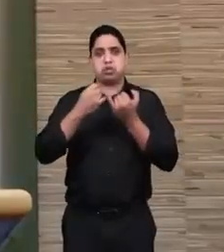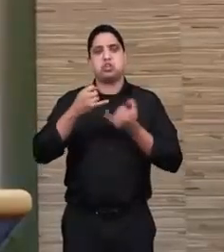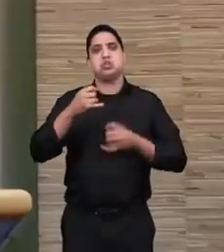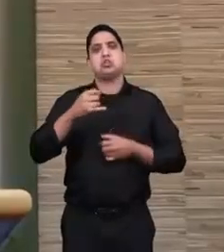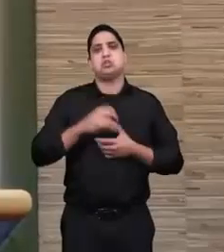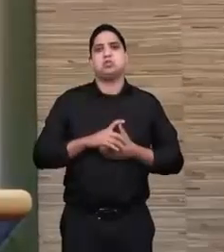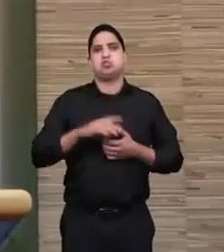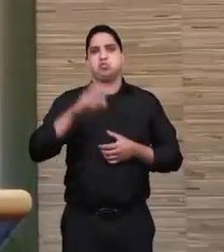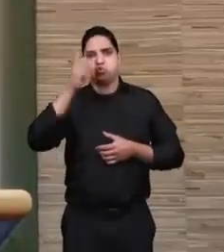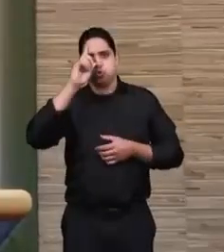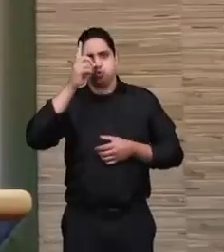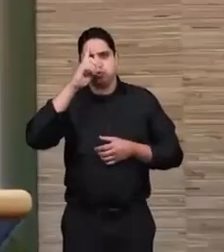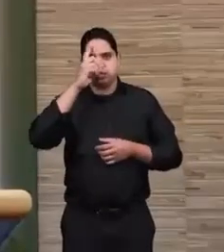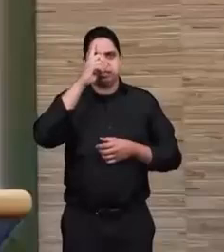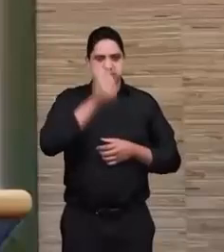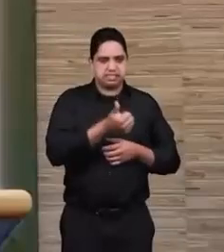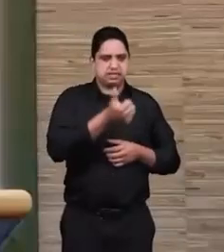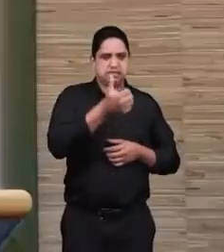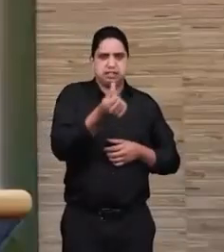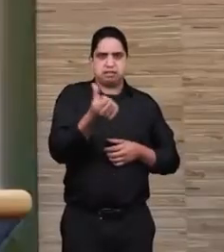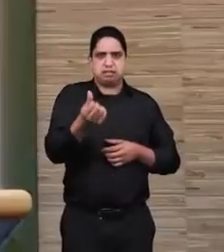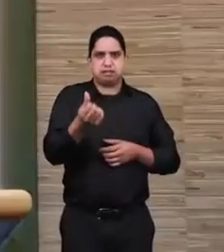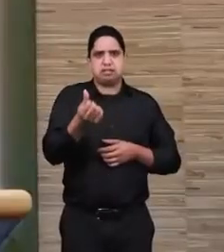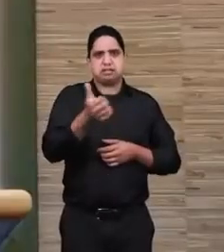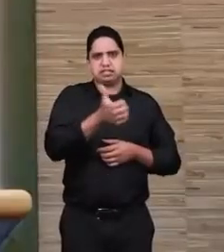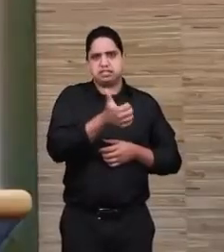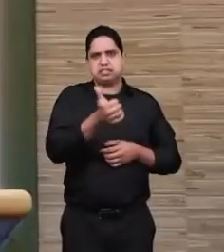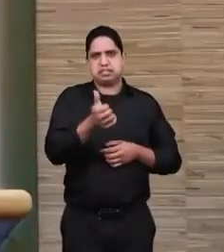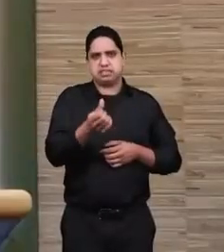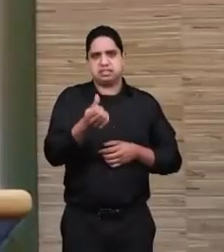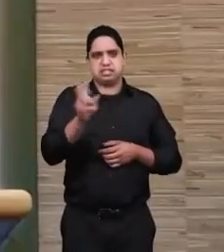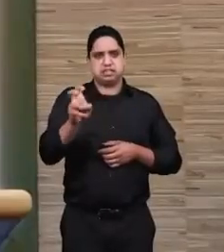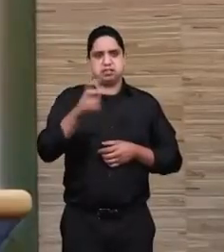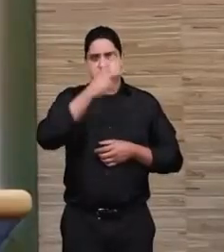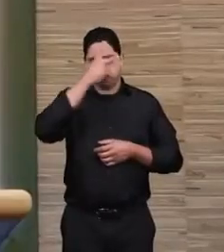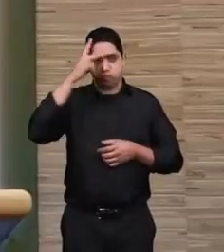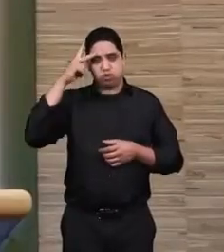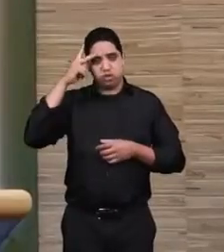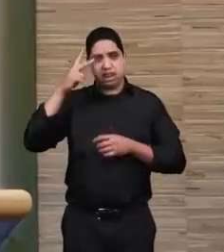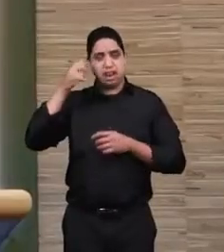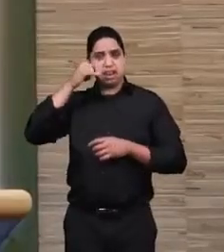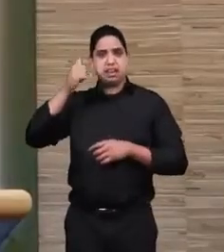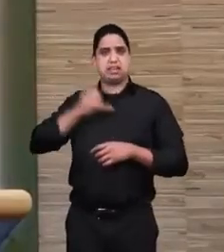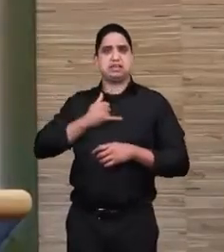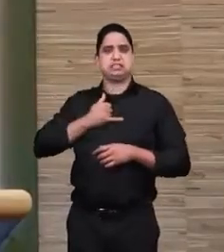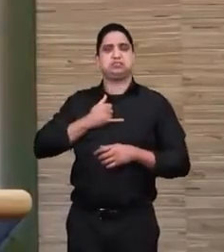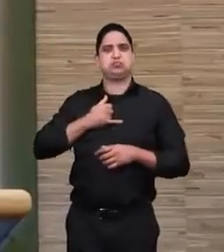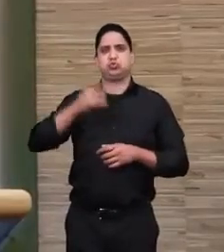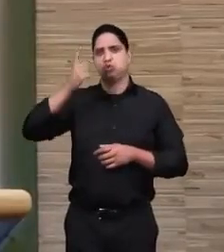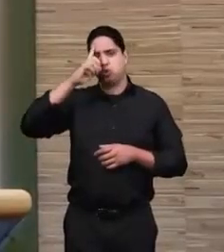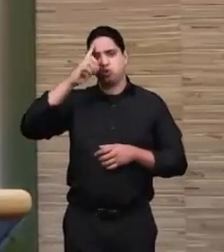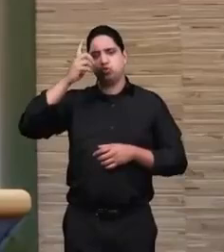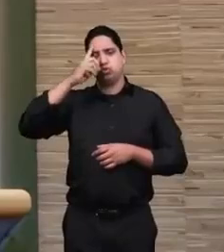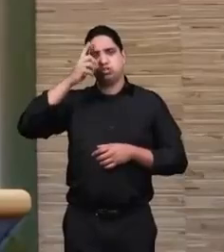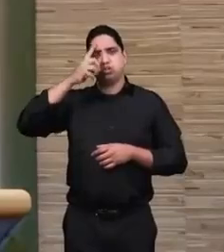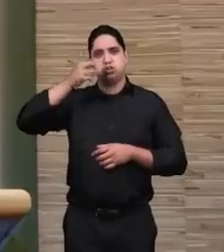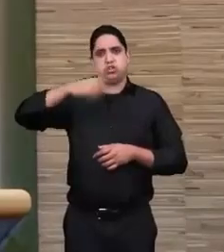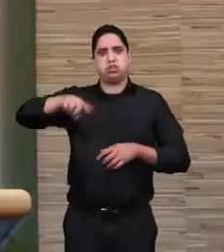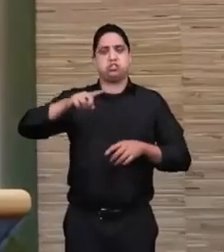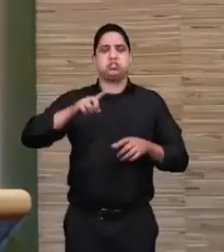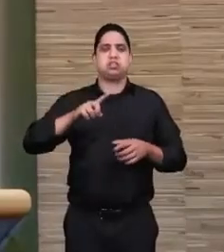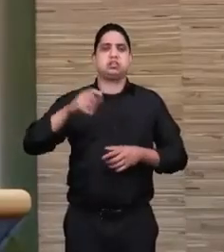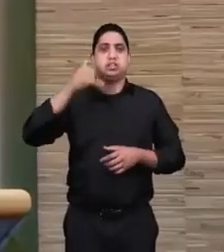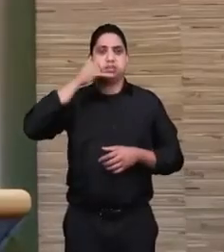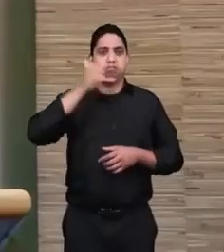of 166 people that every day call our